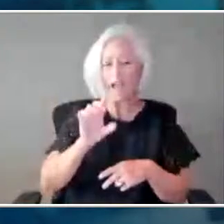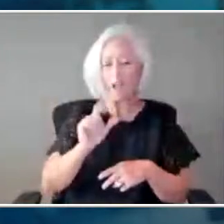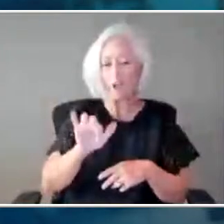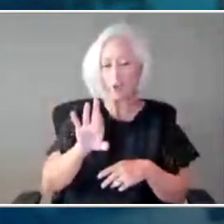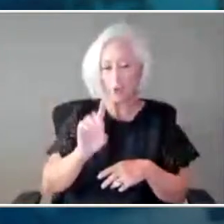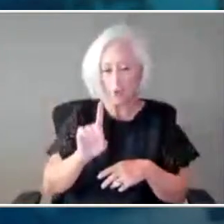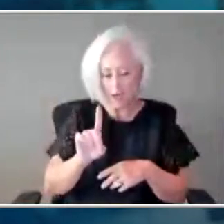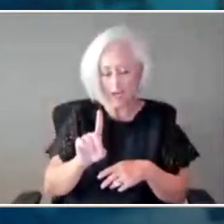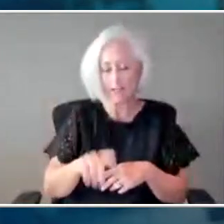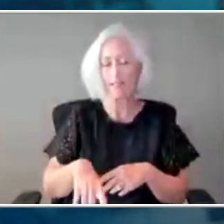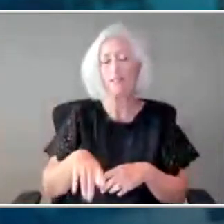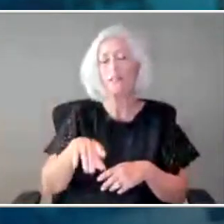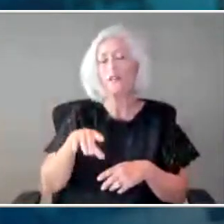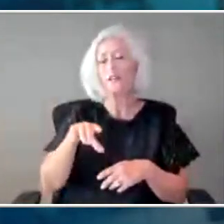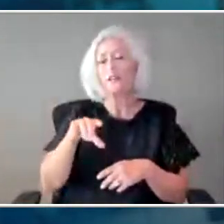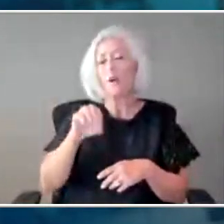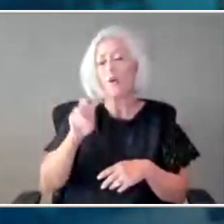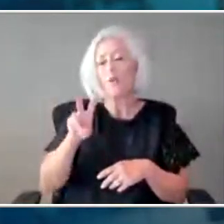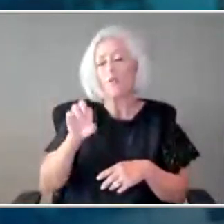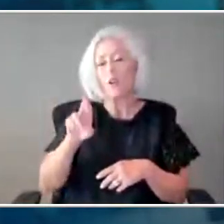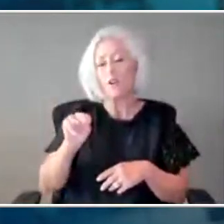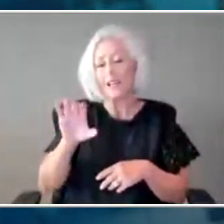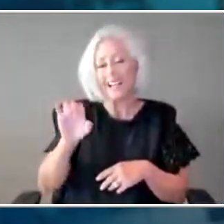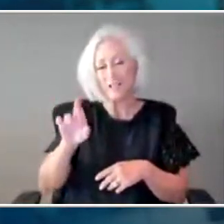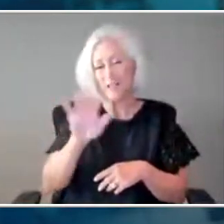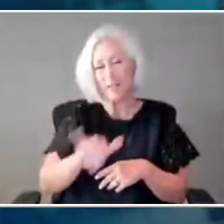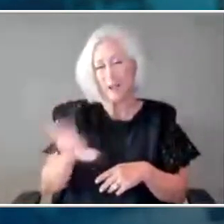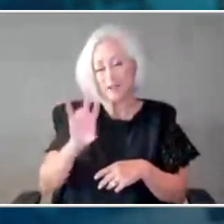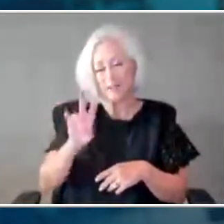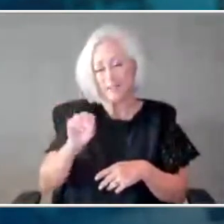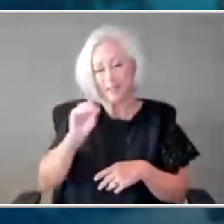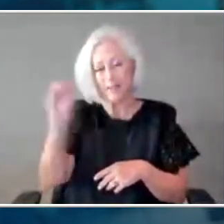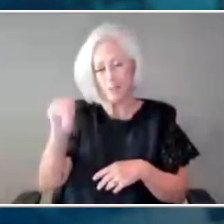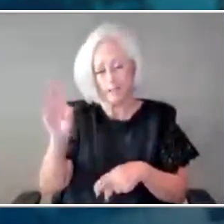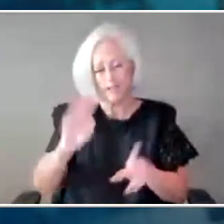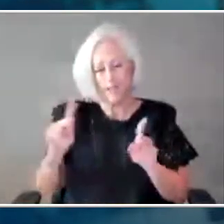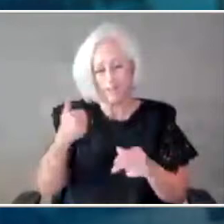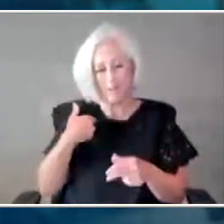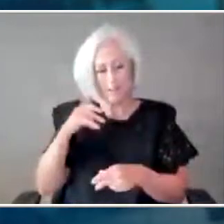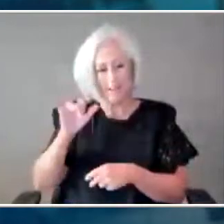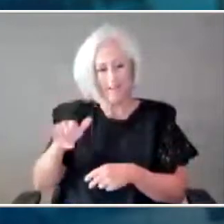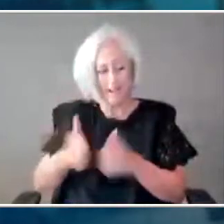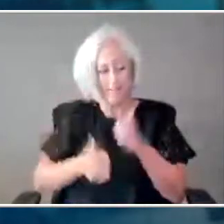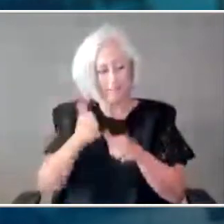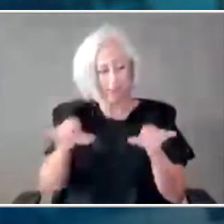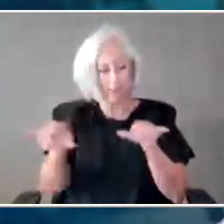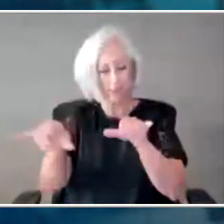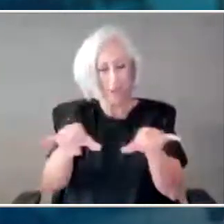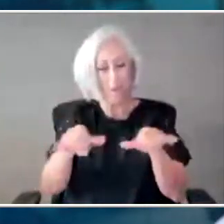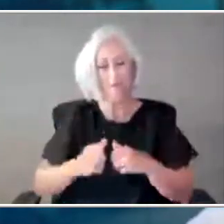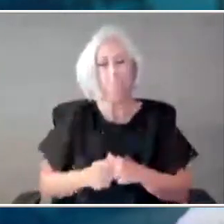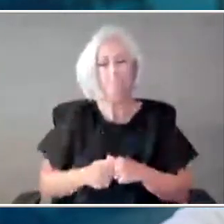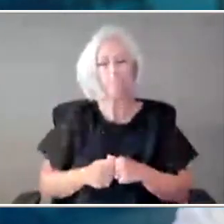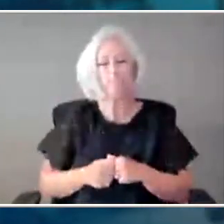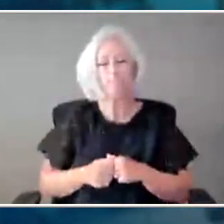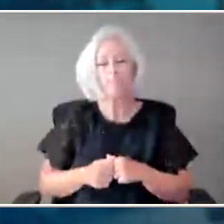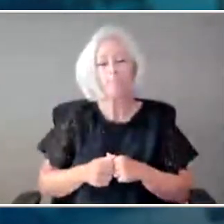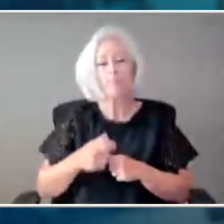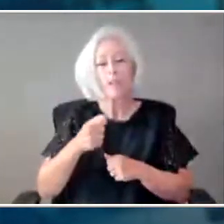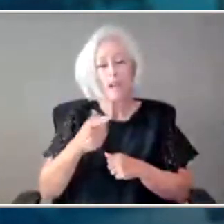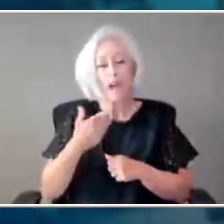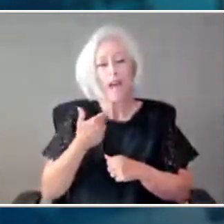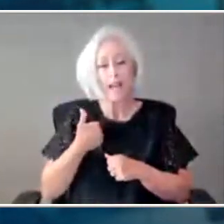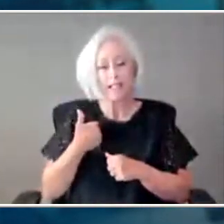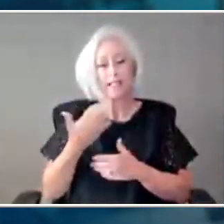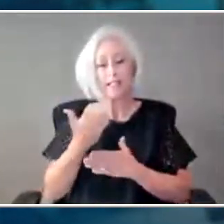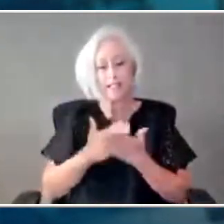for about 70% of ovarian cancer. So definitely the most common type. And she did have some areas in the lung that looked